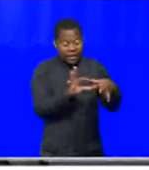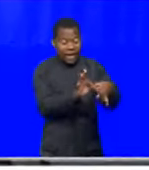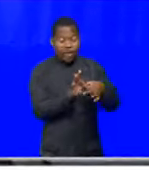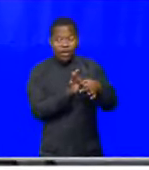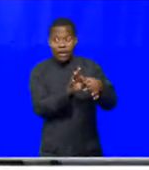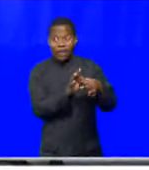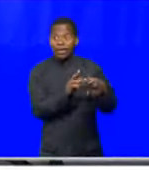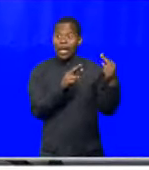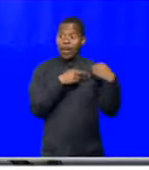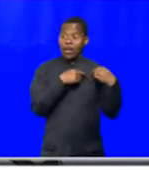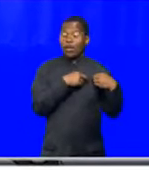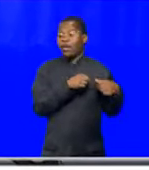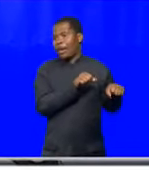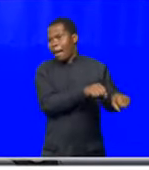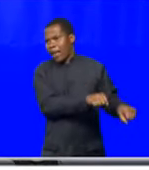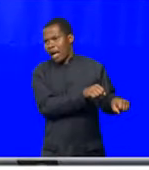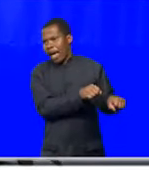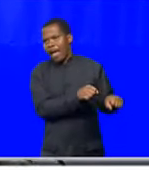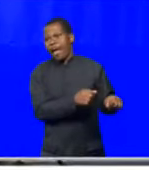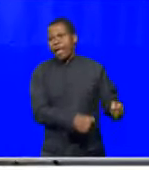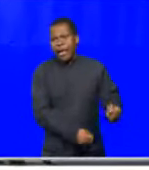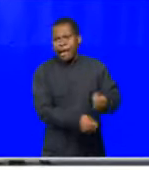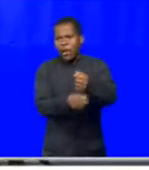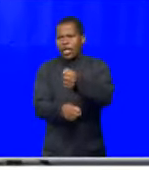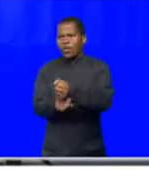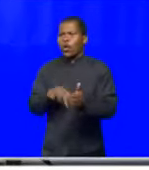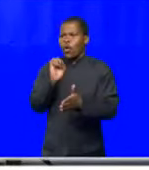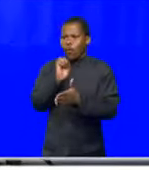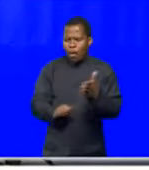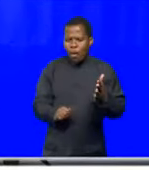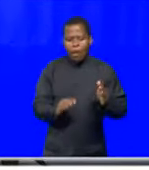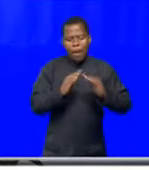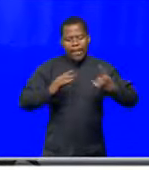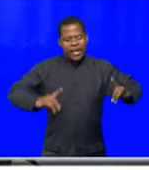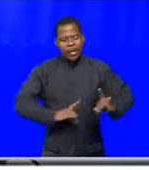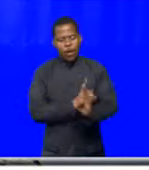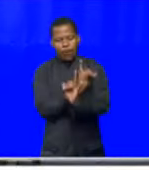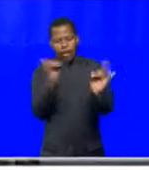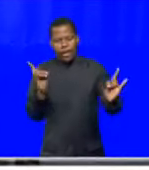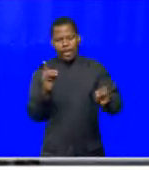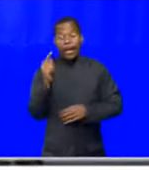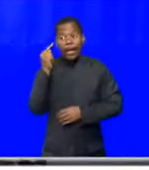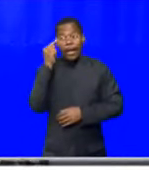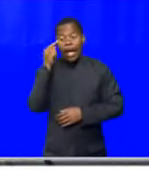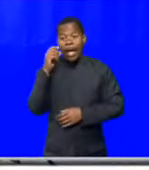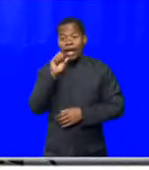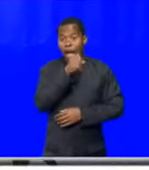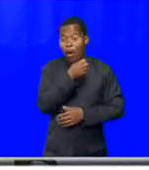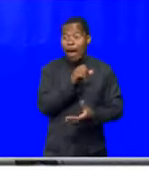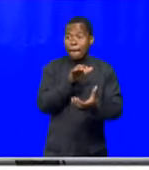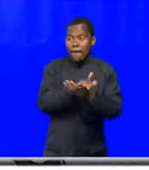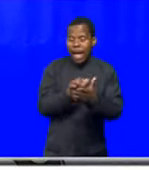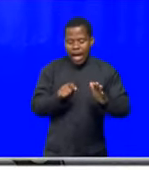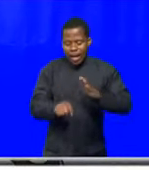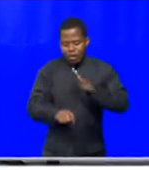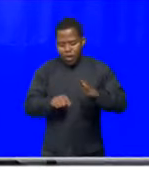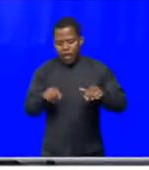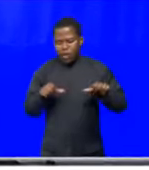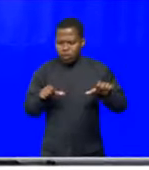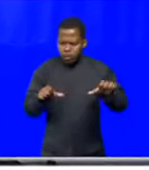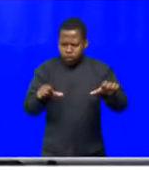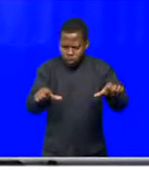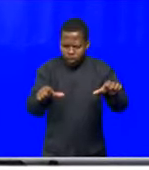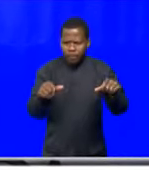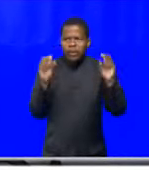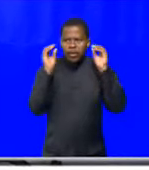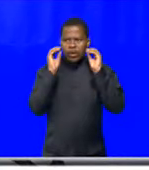as we've heard with the Ministry of Health support, partnered with Taiwan Healthcare Improvement Project in the training of healthcare